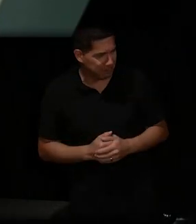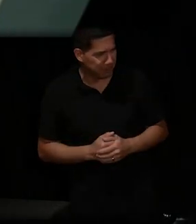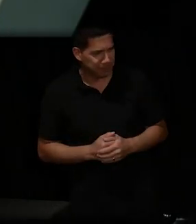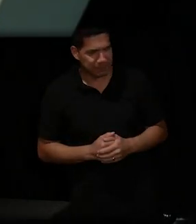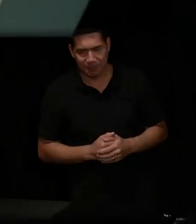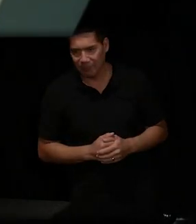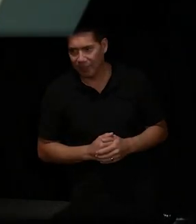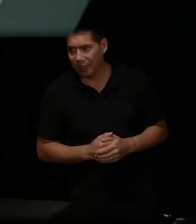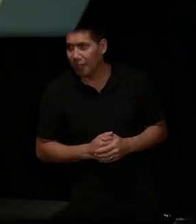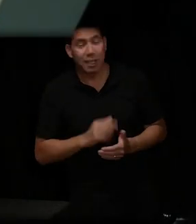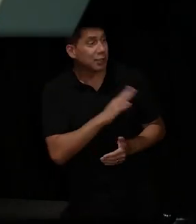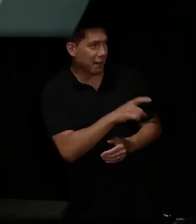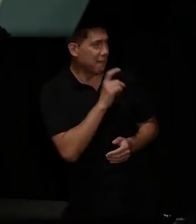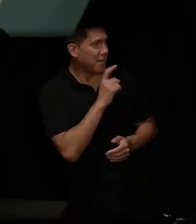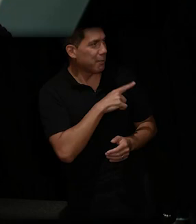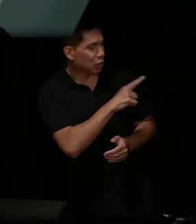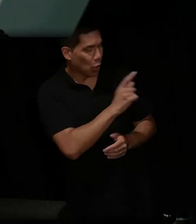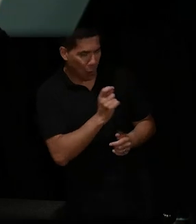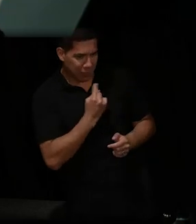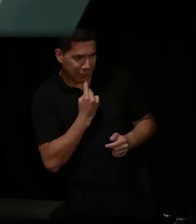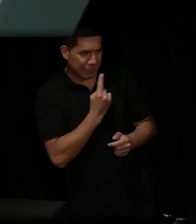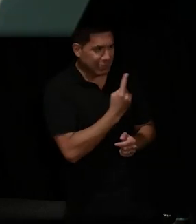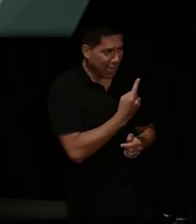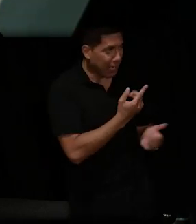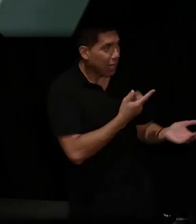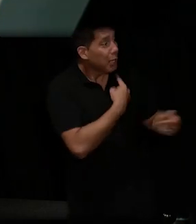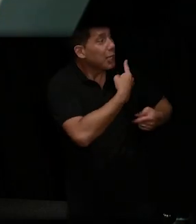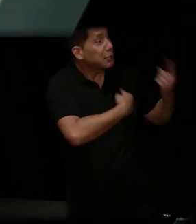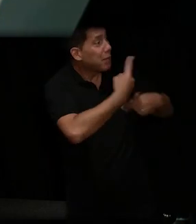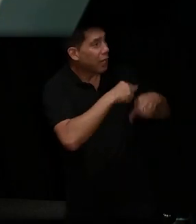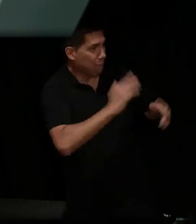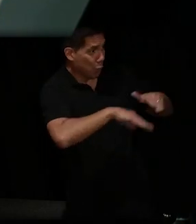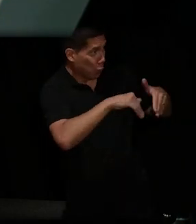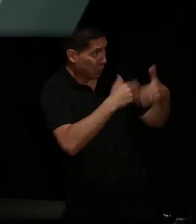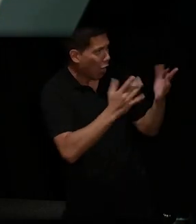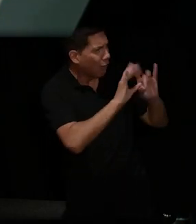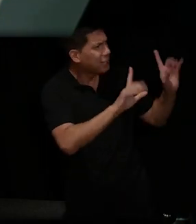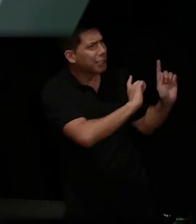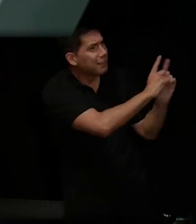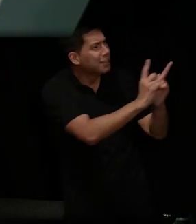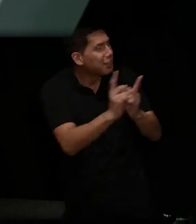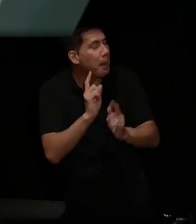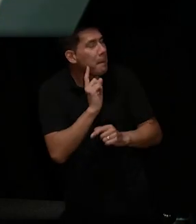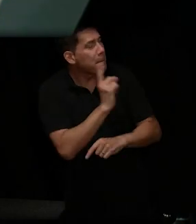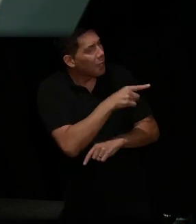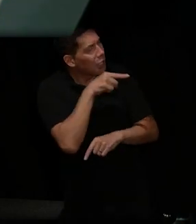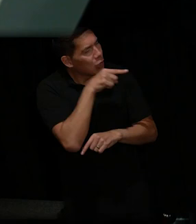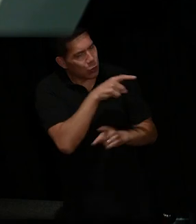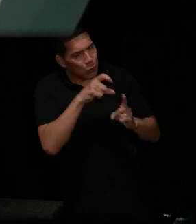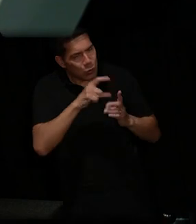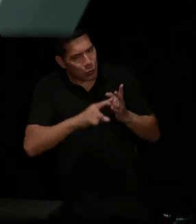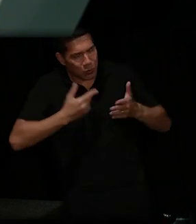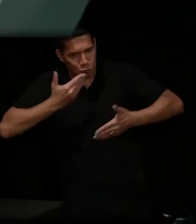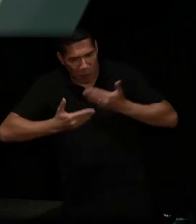It's funny, actually, I was just about to say, take us through a day. And obviously they are all different. But you do describe that every